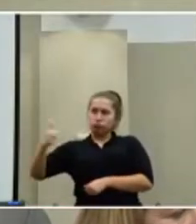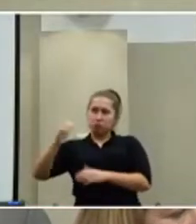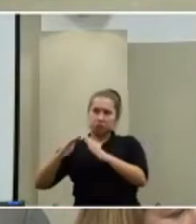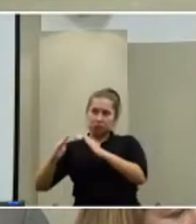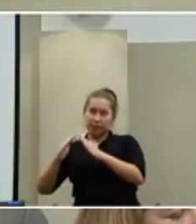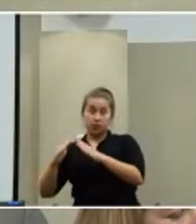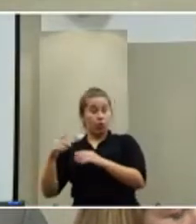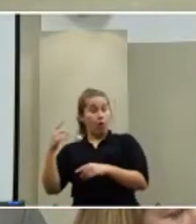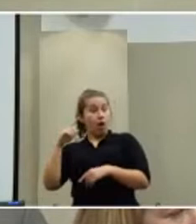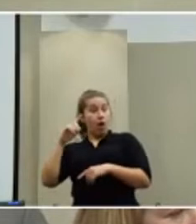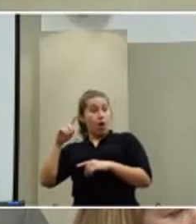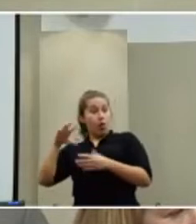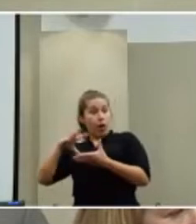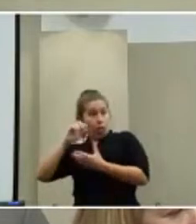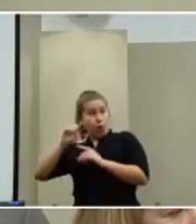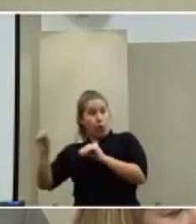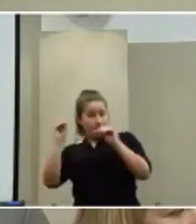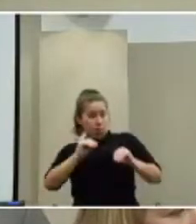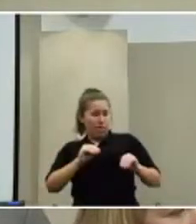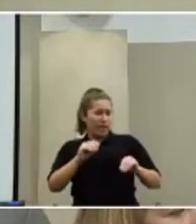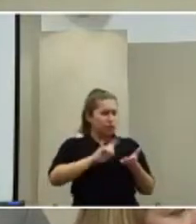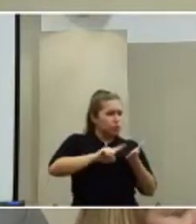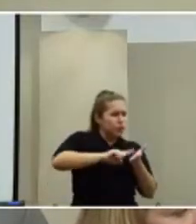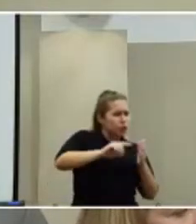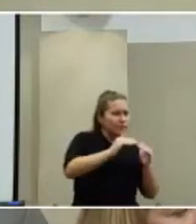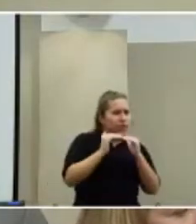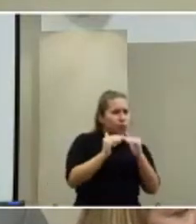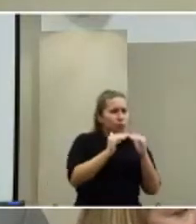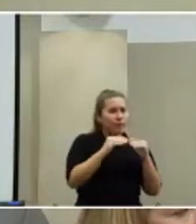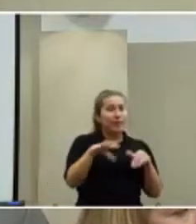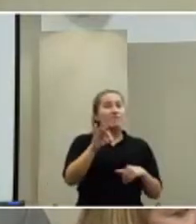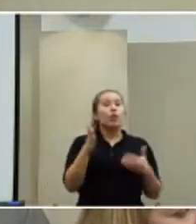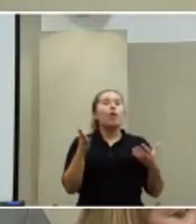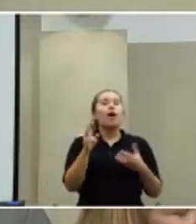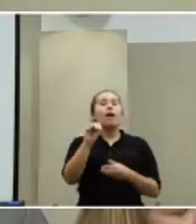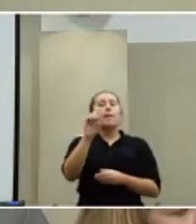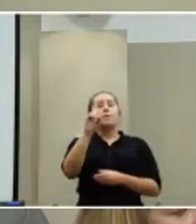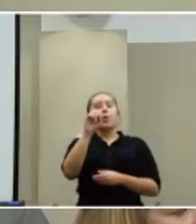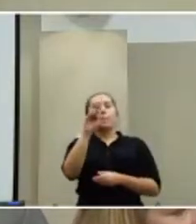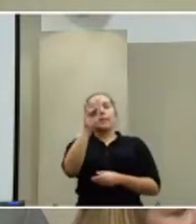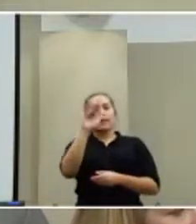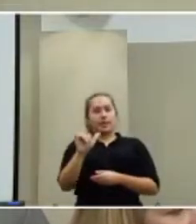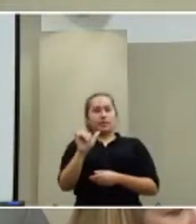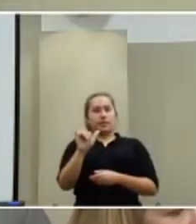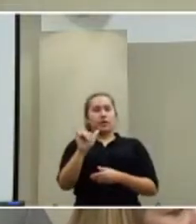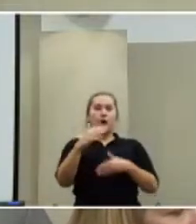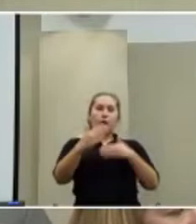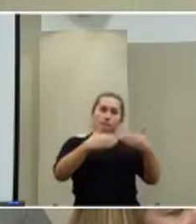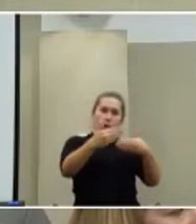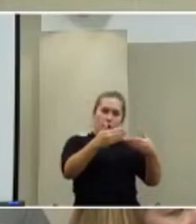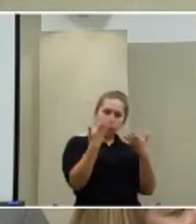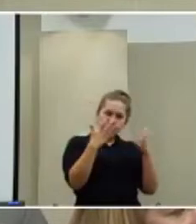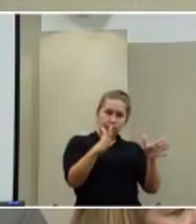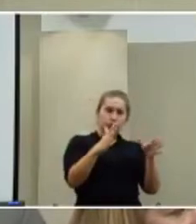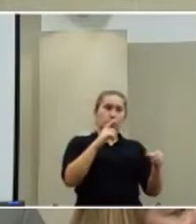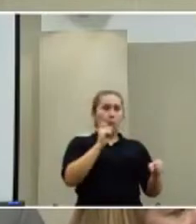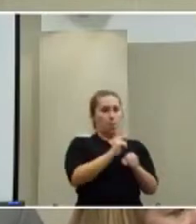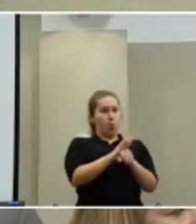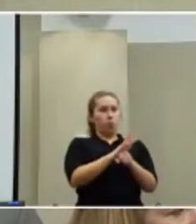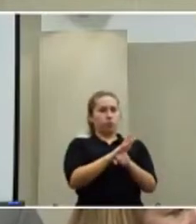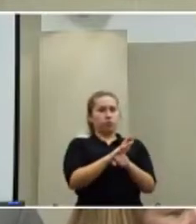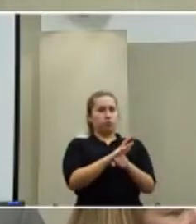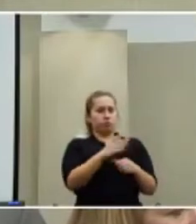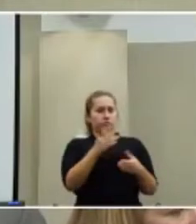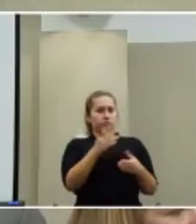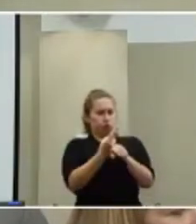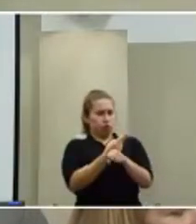what was the equivalent of Accessoride and found mobility. I completed the process and was approved to utilize mobility.